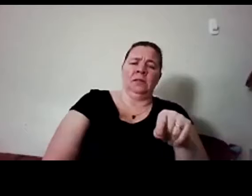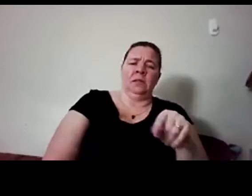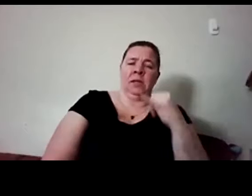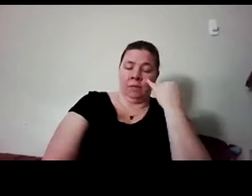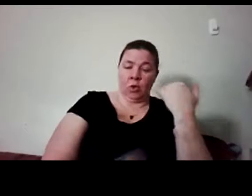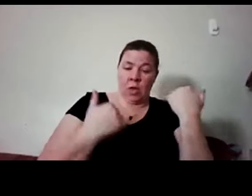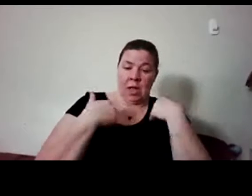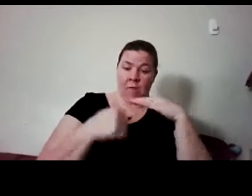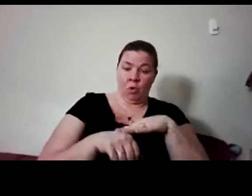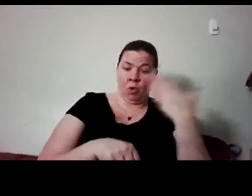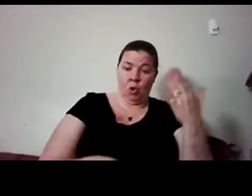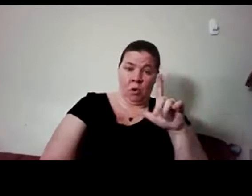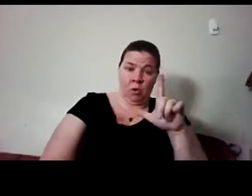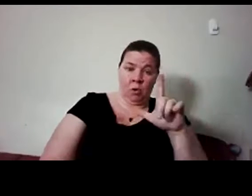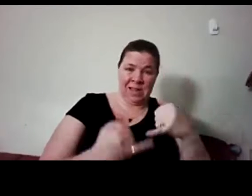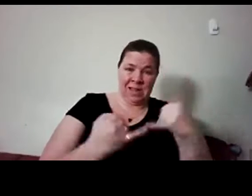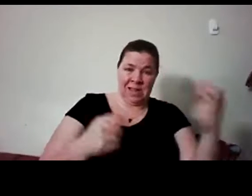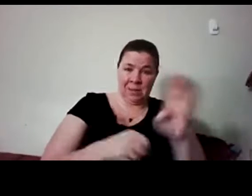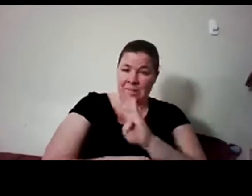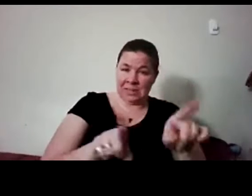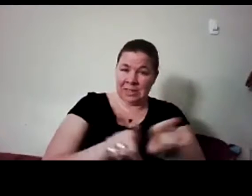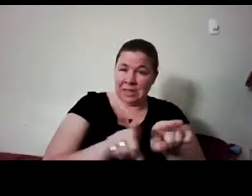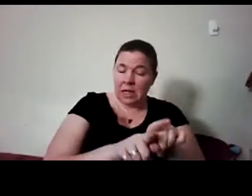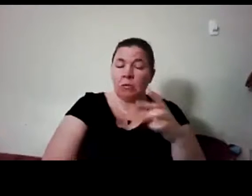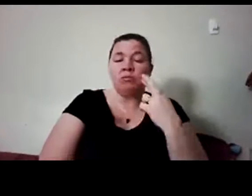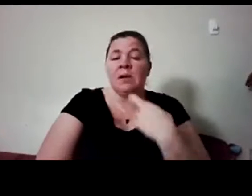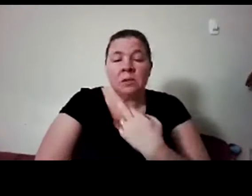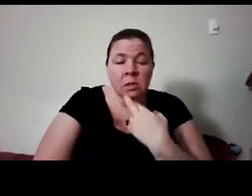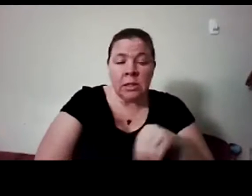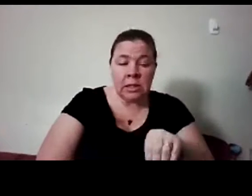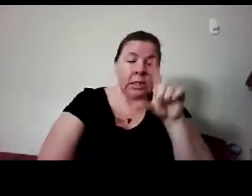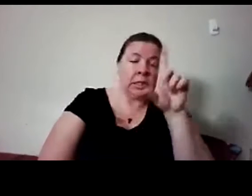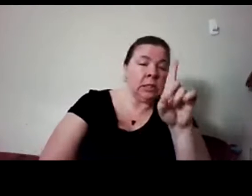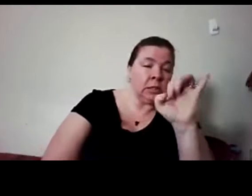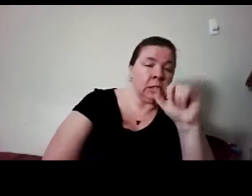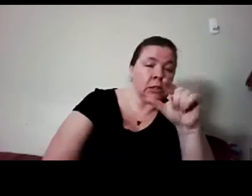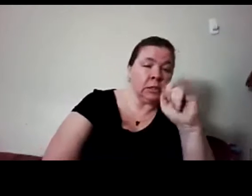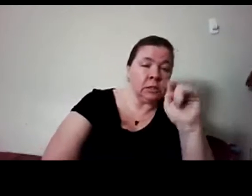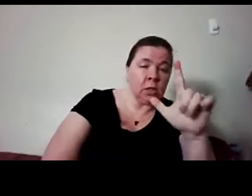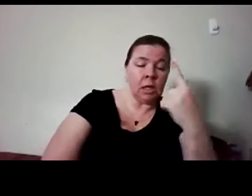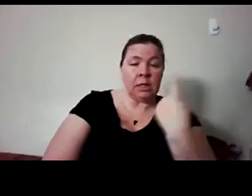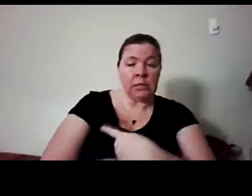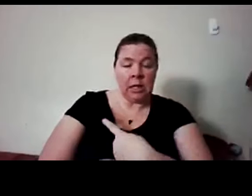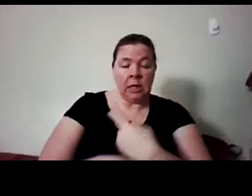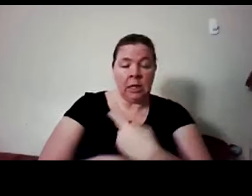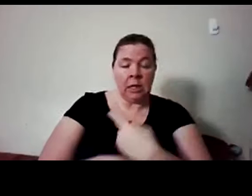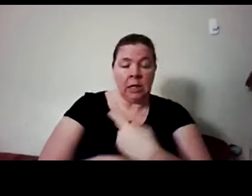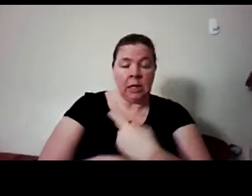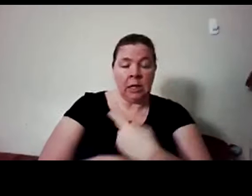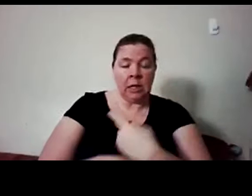that offline business like the restaurant in this digital day and age, you better get